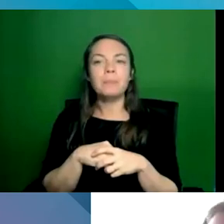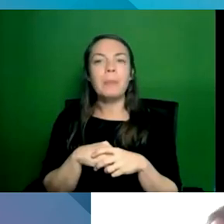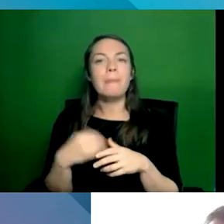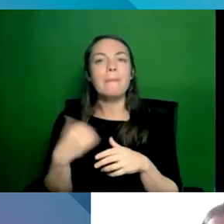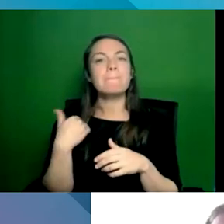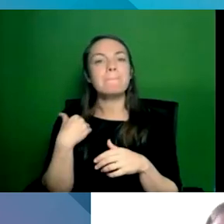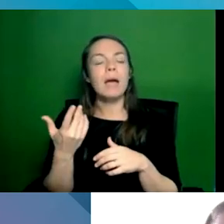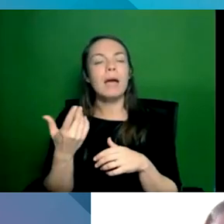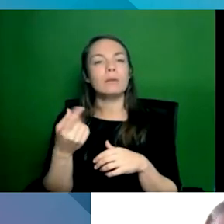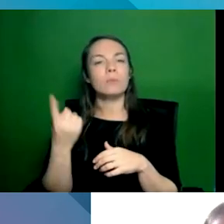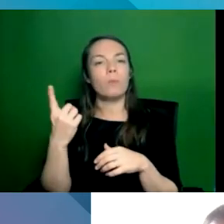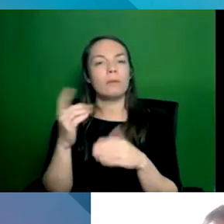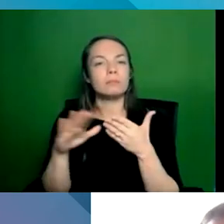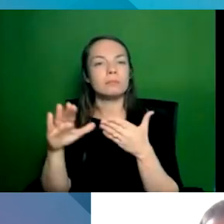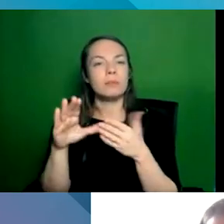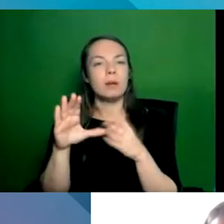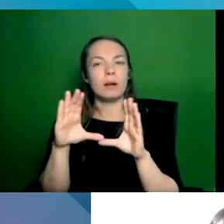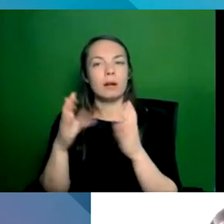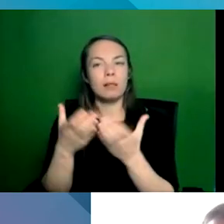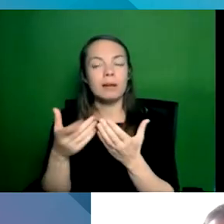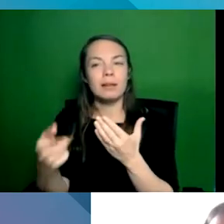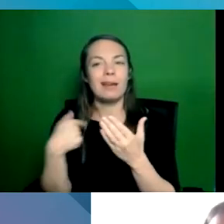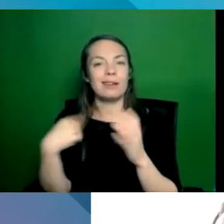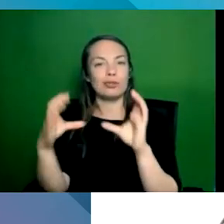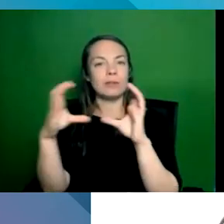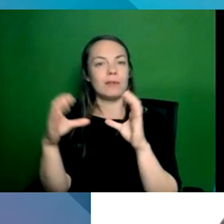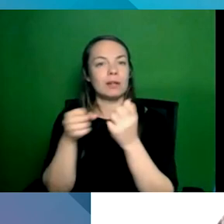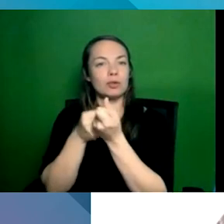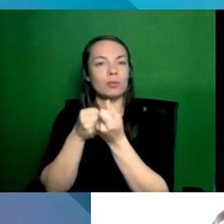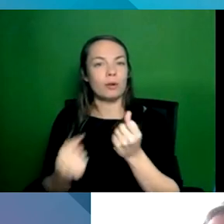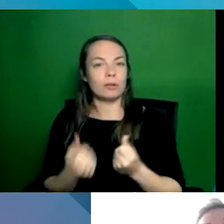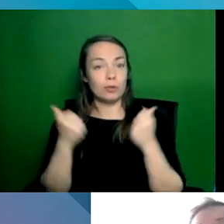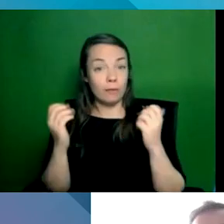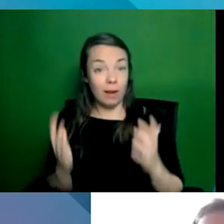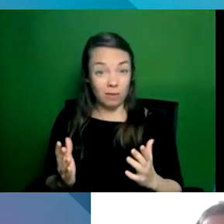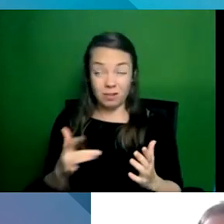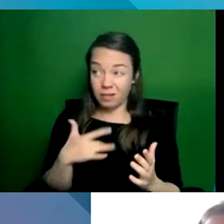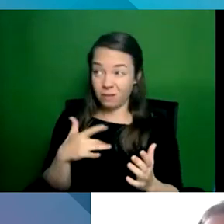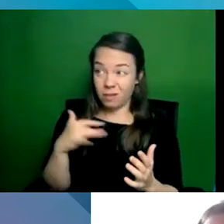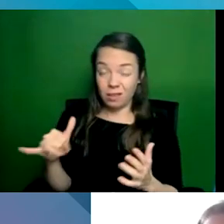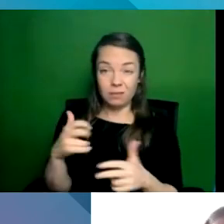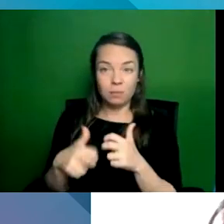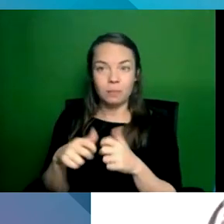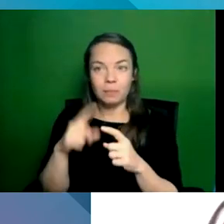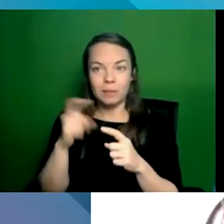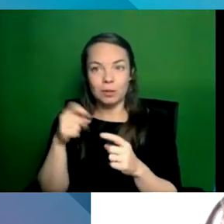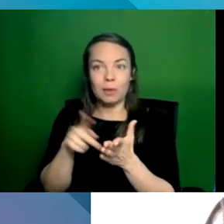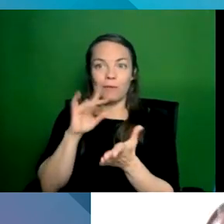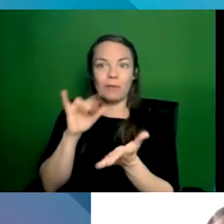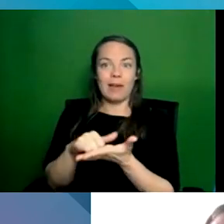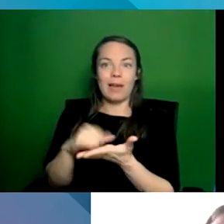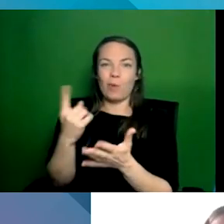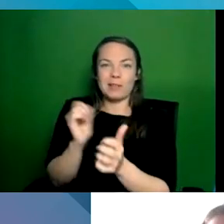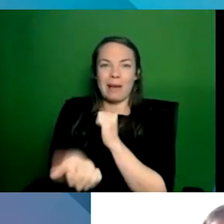They have a certificate in supporting survivors and things, which I think is problematic in and of itself because you pay for it and you always pass,